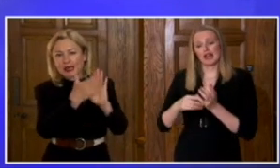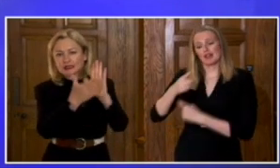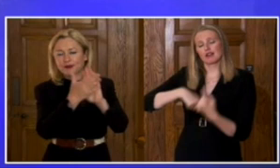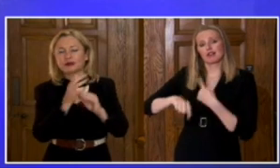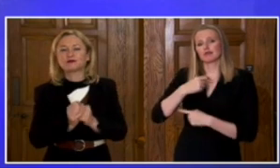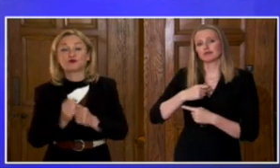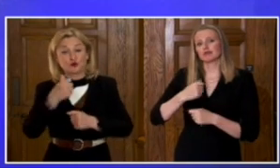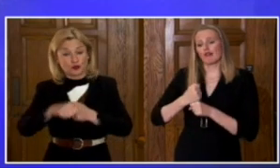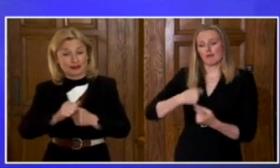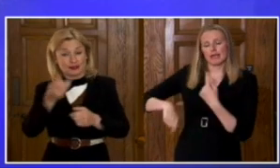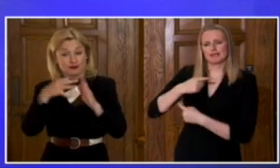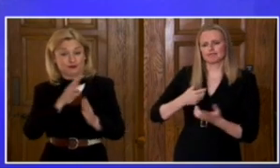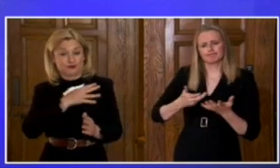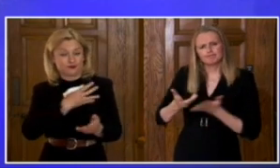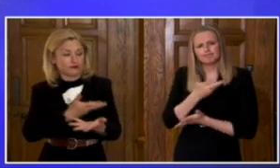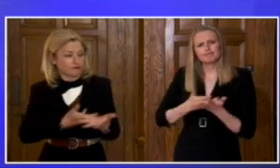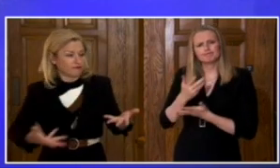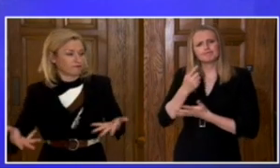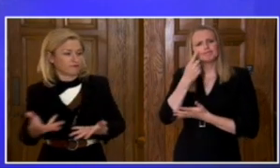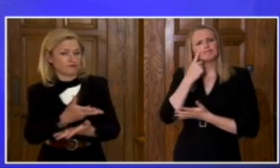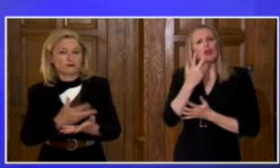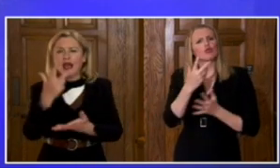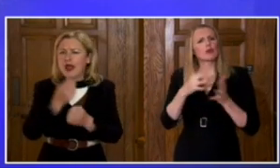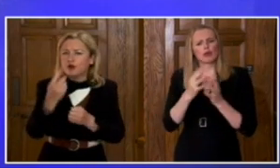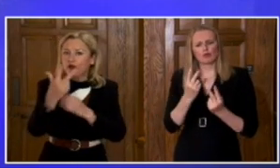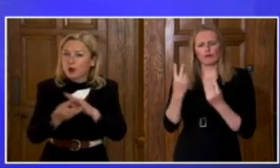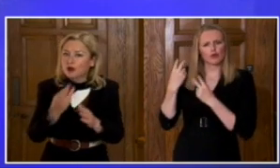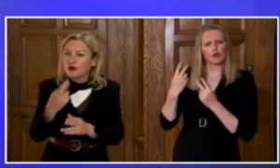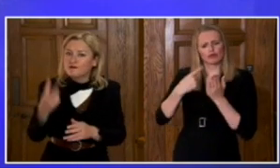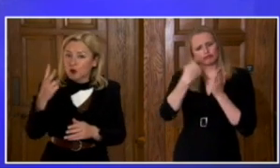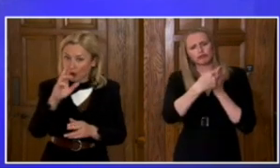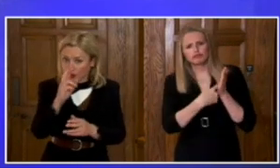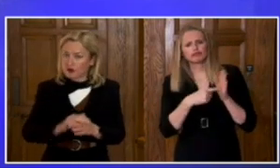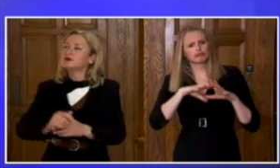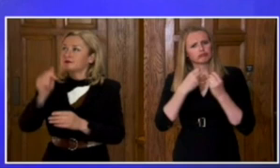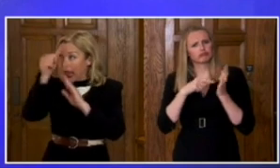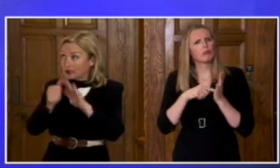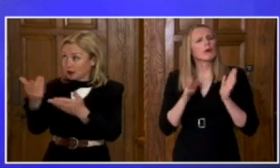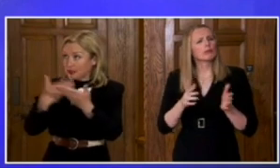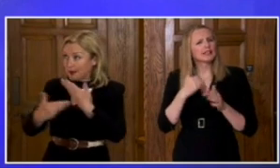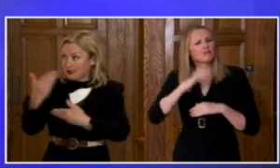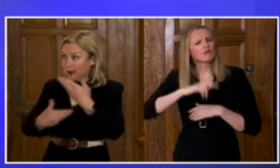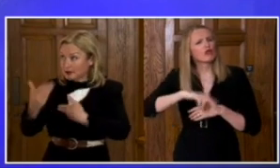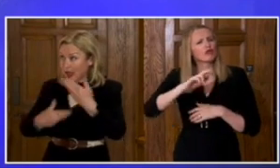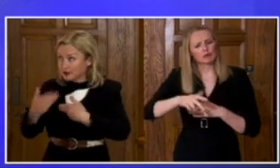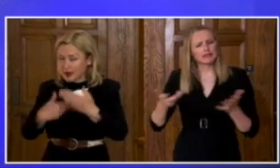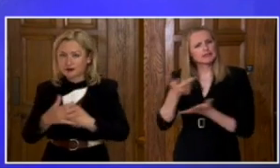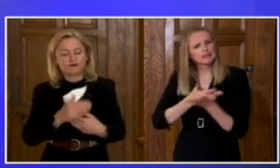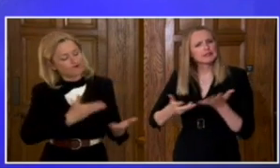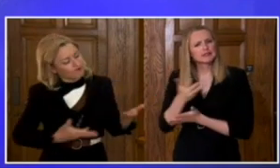expert advice as part of our required 3-weekly review of the Health Protection Coronavirus Restrictions Northern